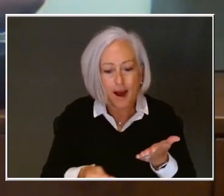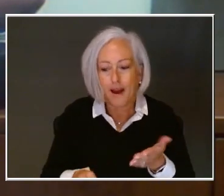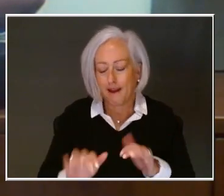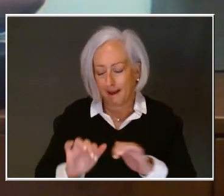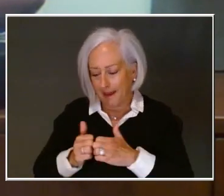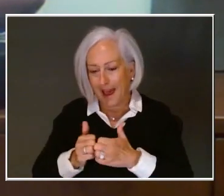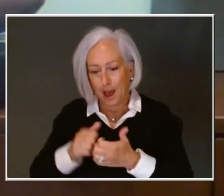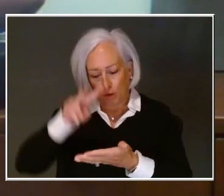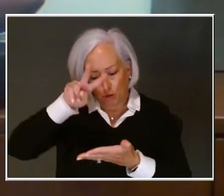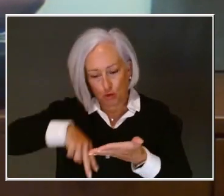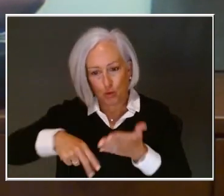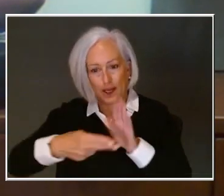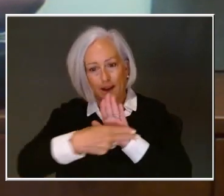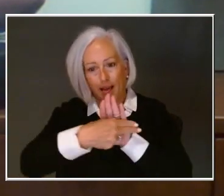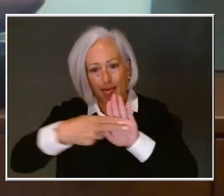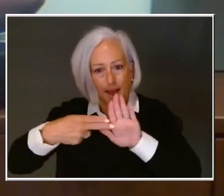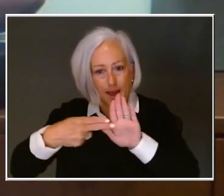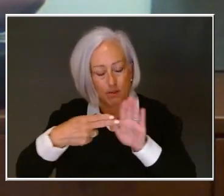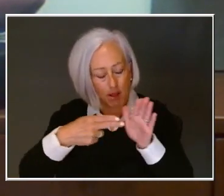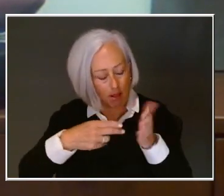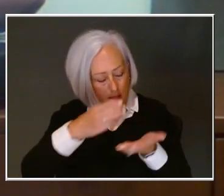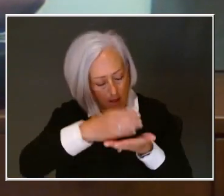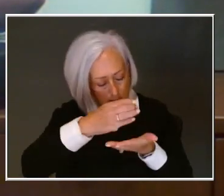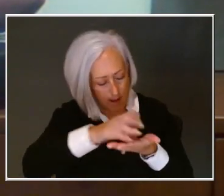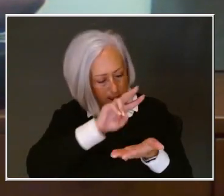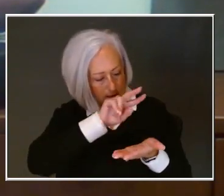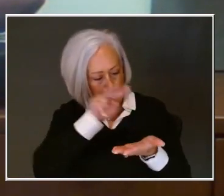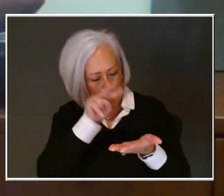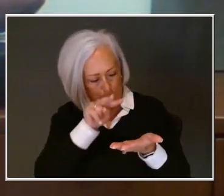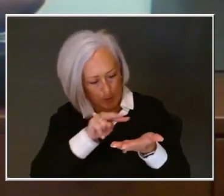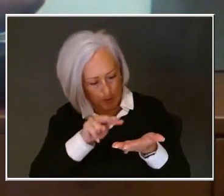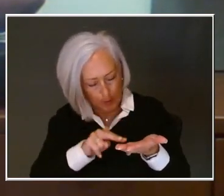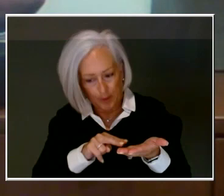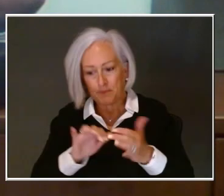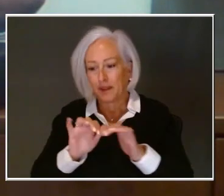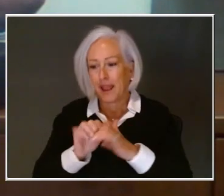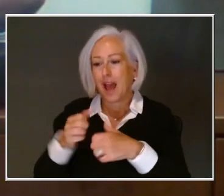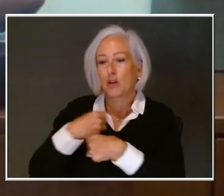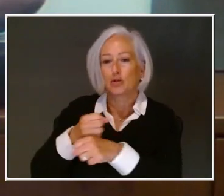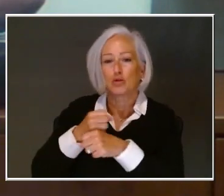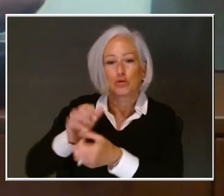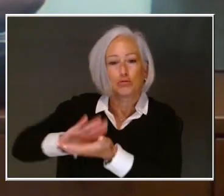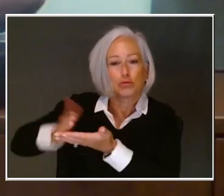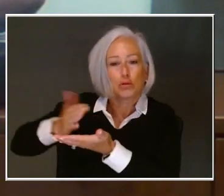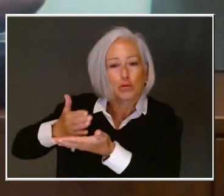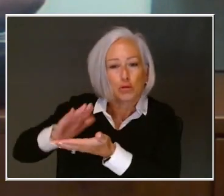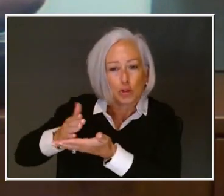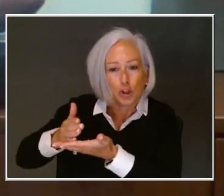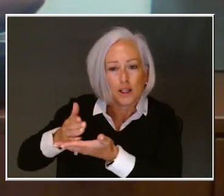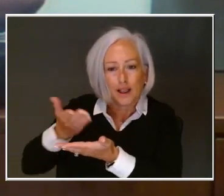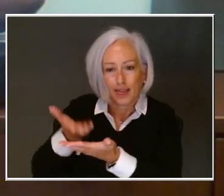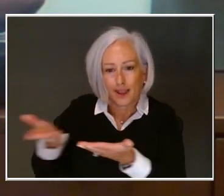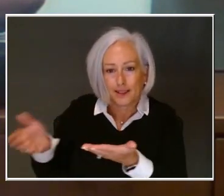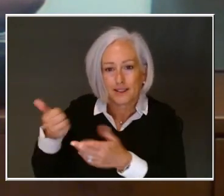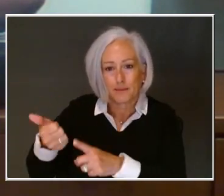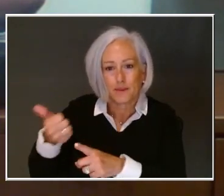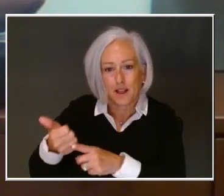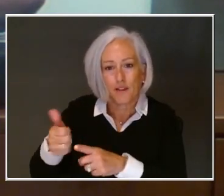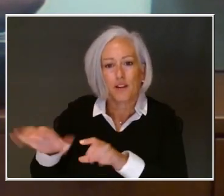also how to throw together amazing recipes that they can cook. They do cooking classes.